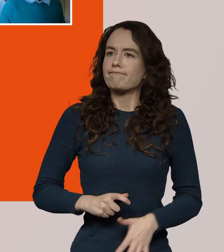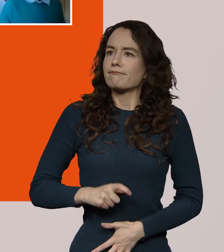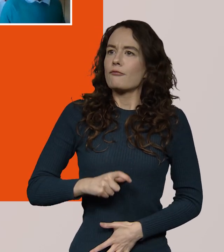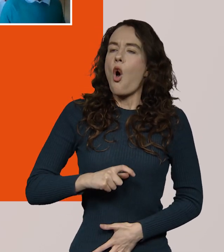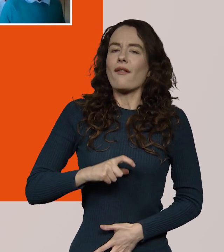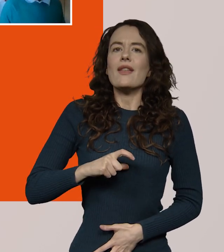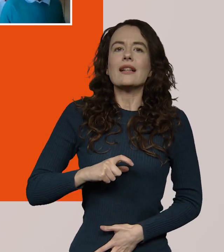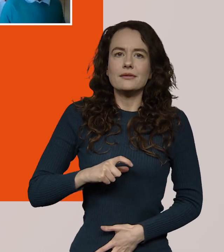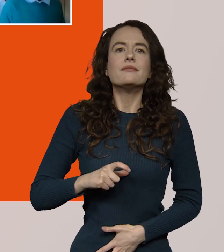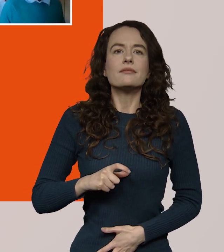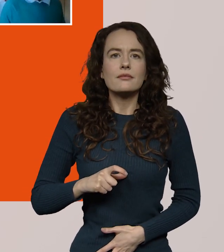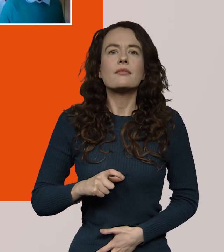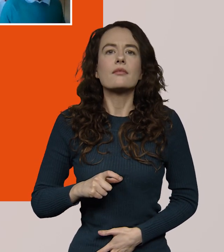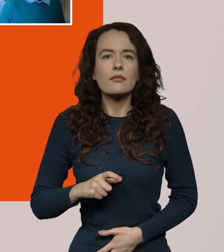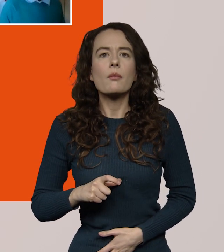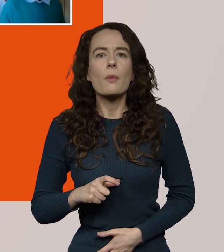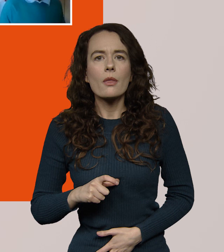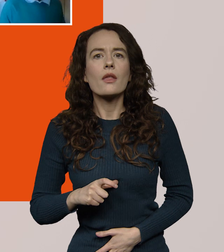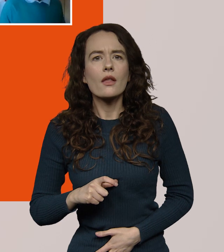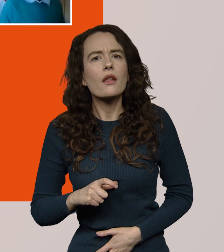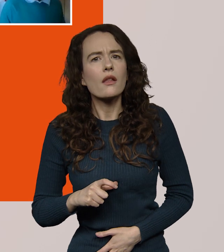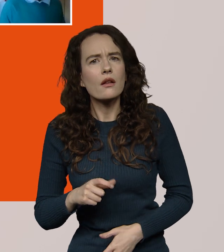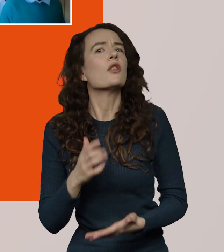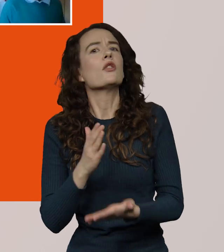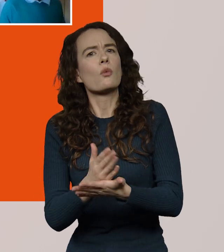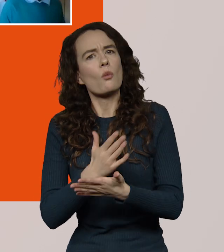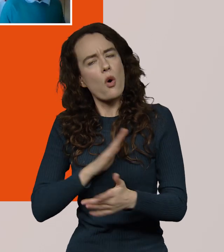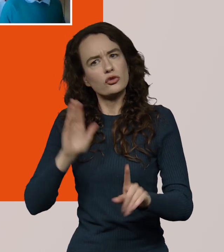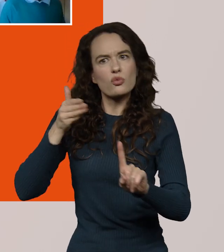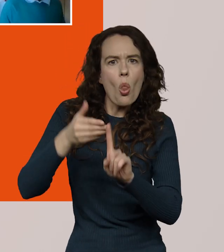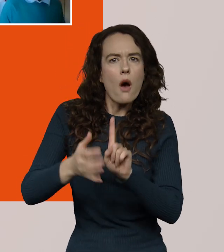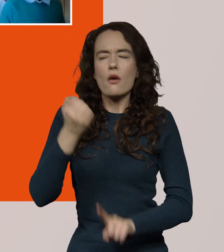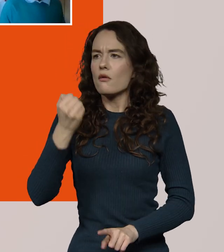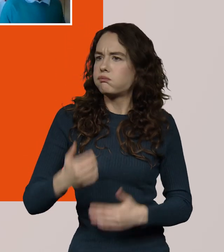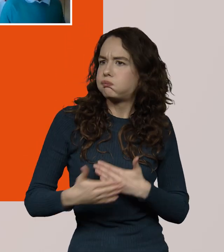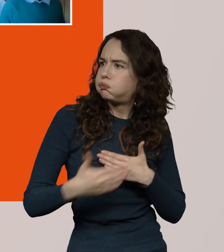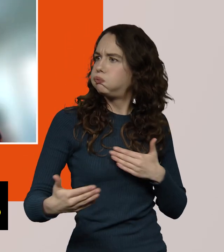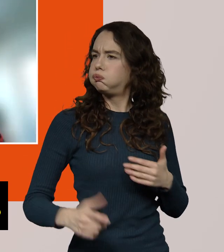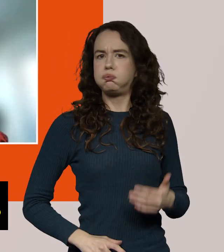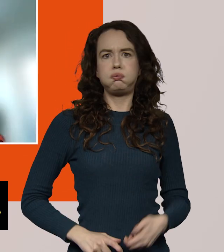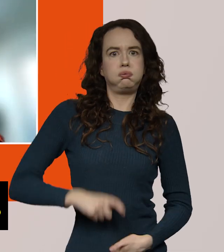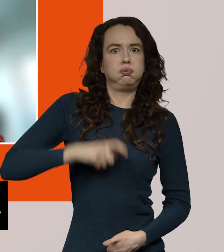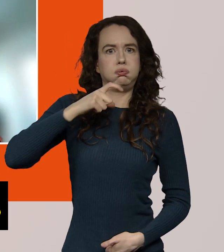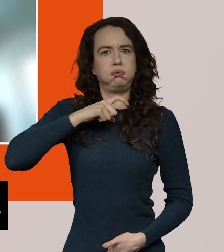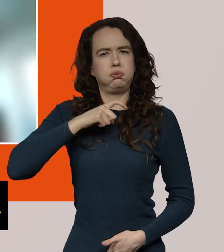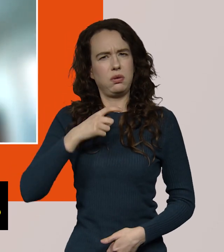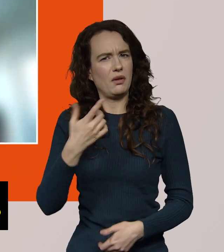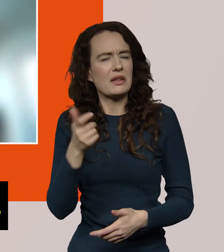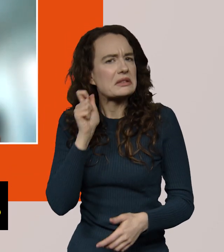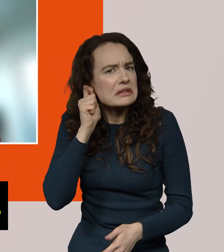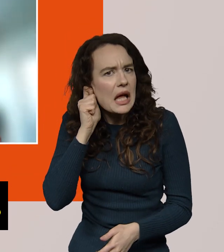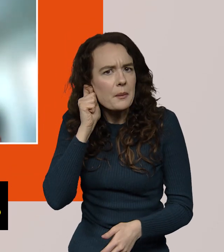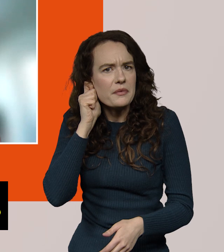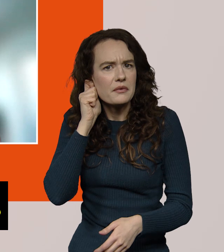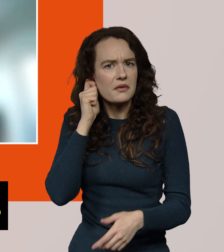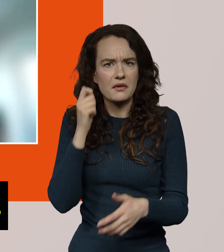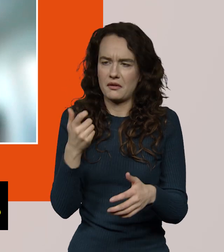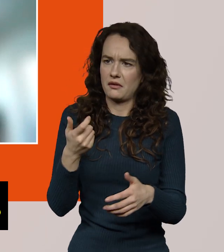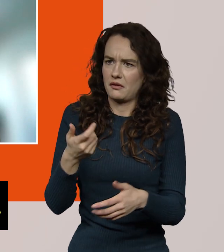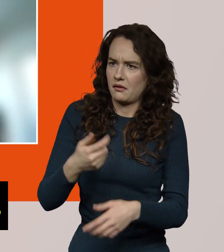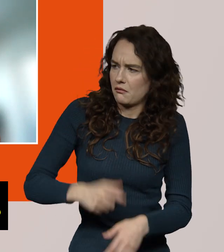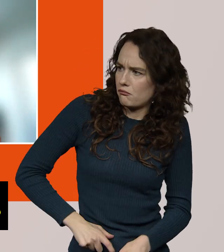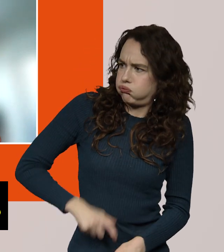you to do is to draw a star. And in the middle of the star, can you think